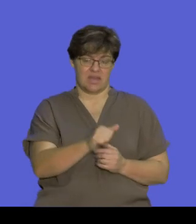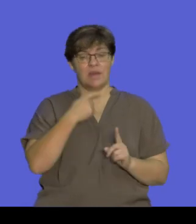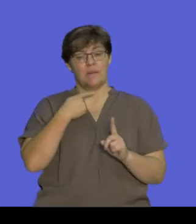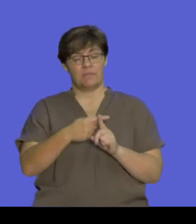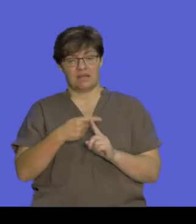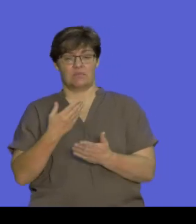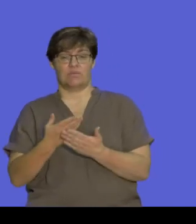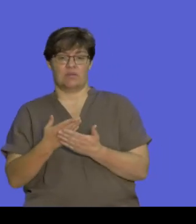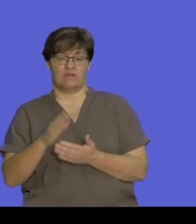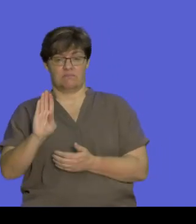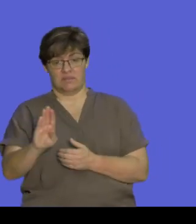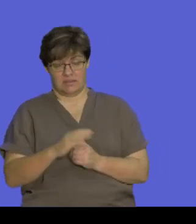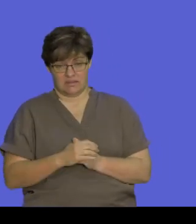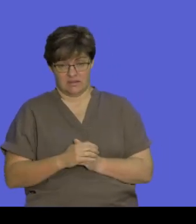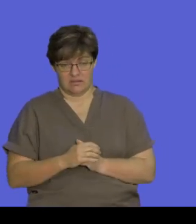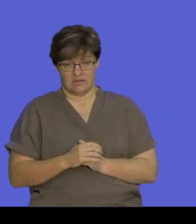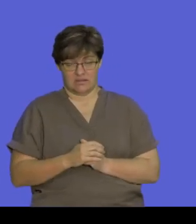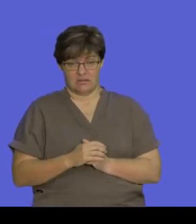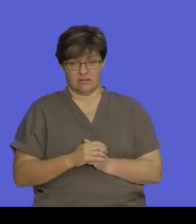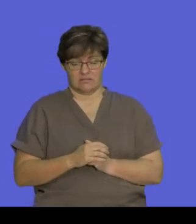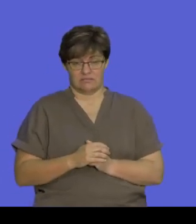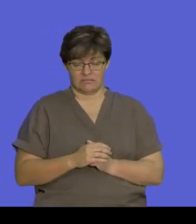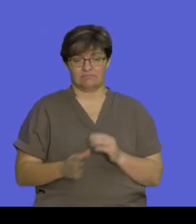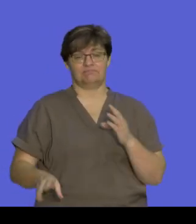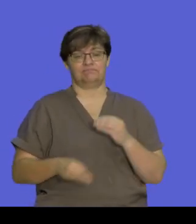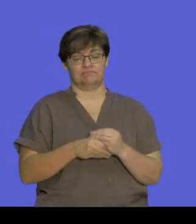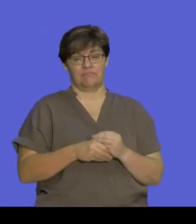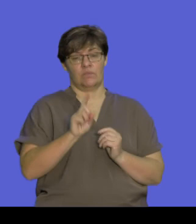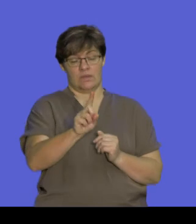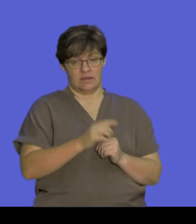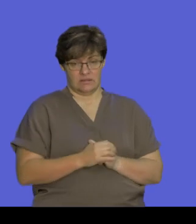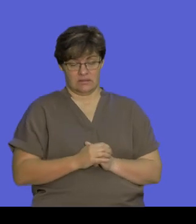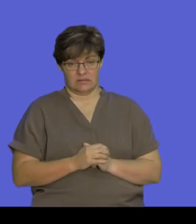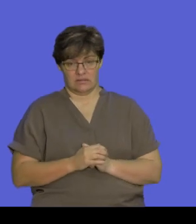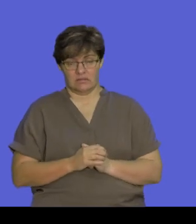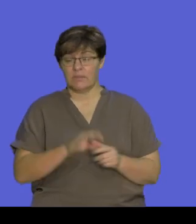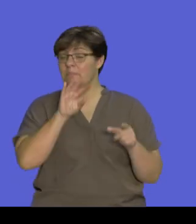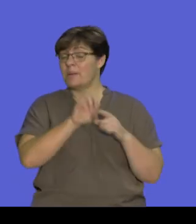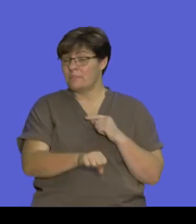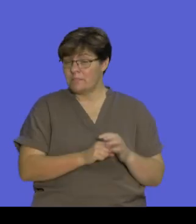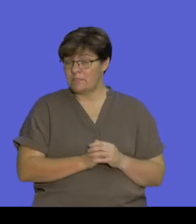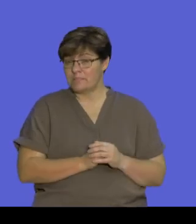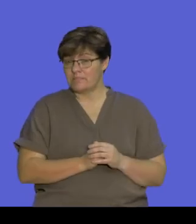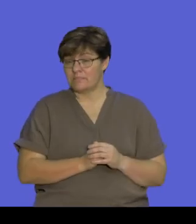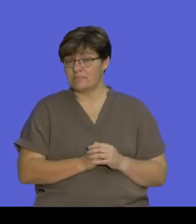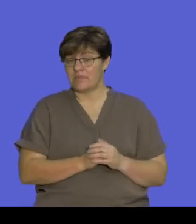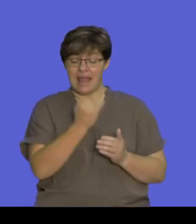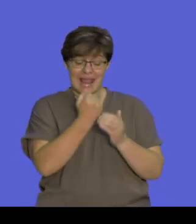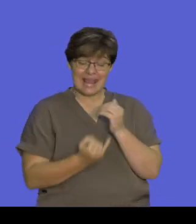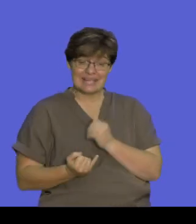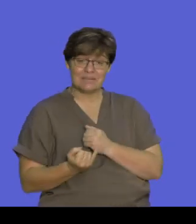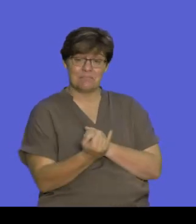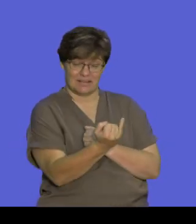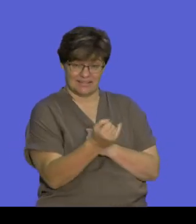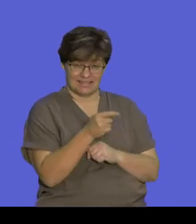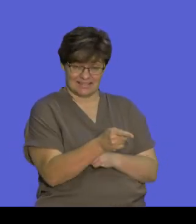of B, and they're going to add up to 1. We recognize that for independent events, we've spent